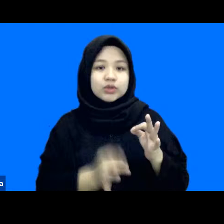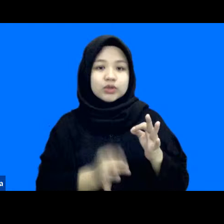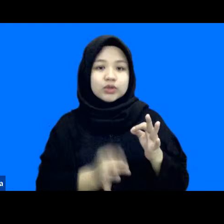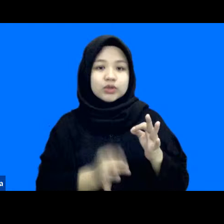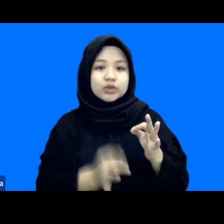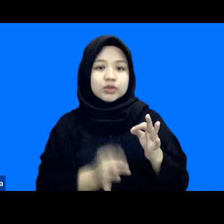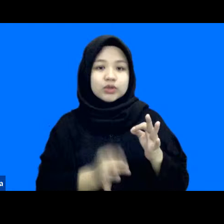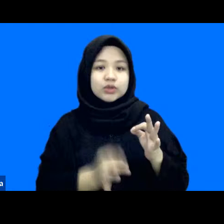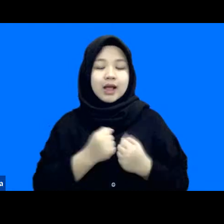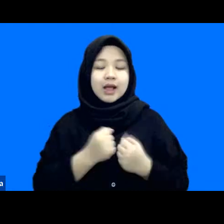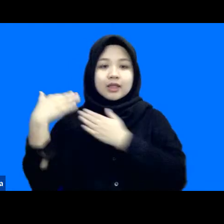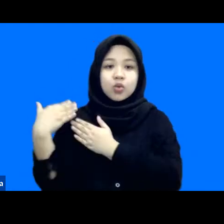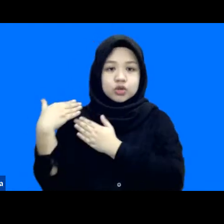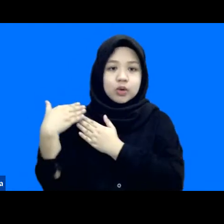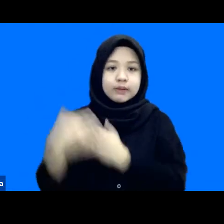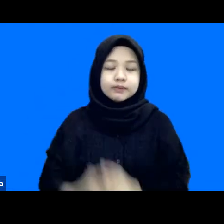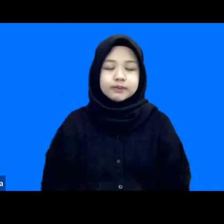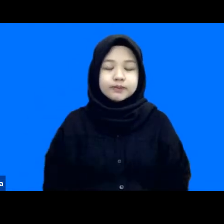technology.